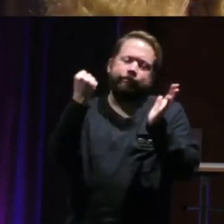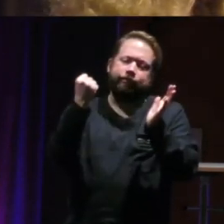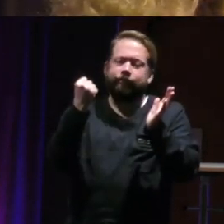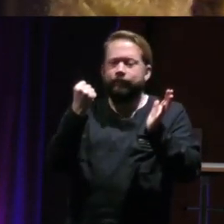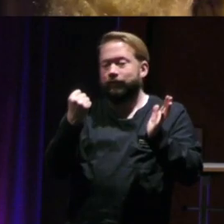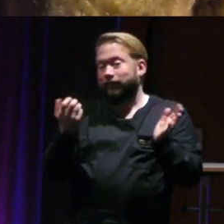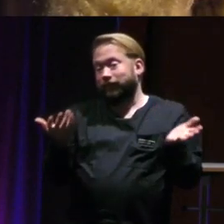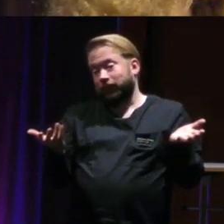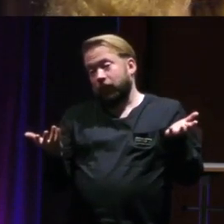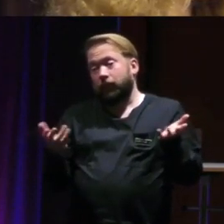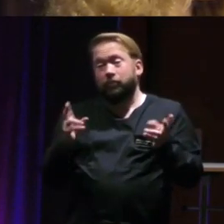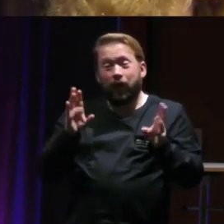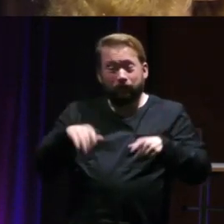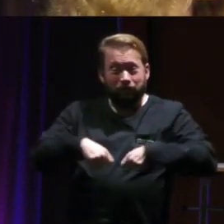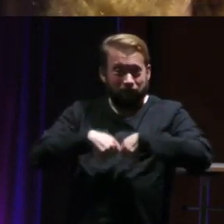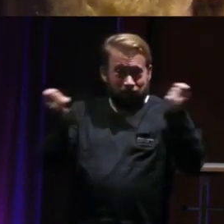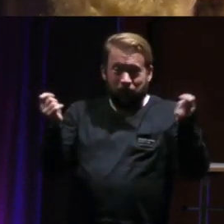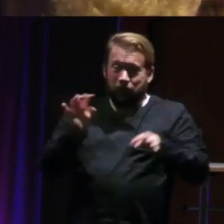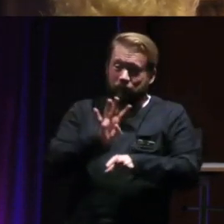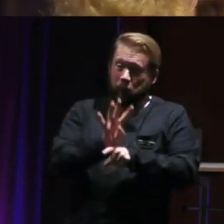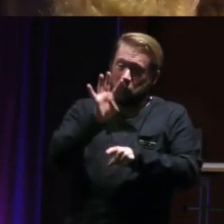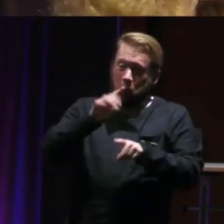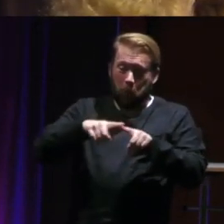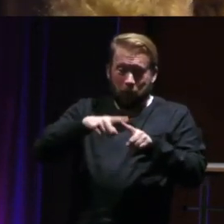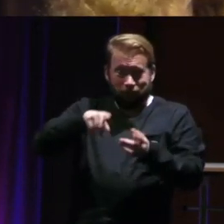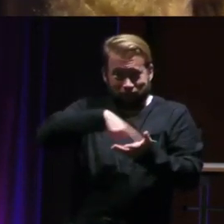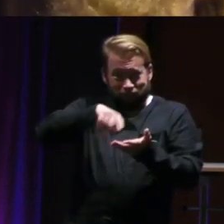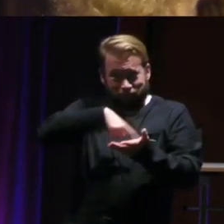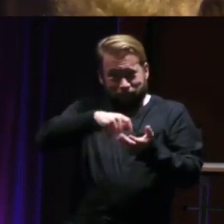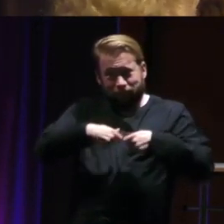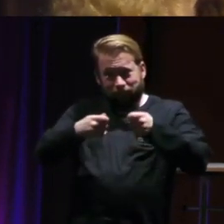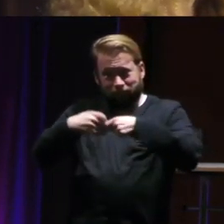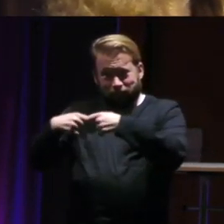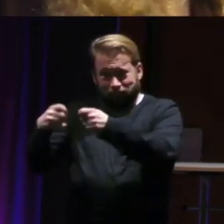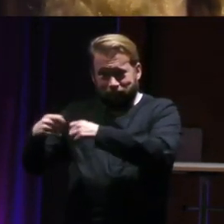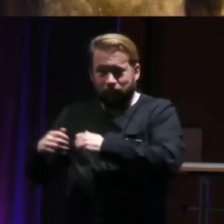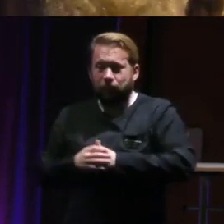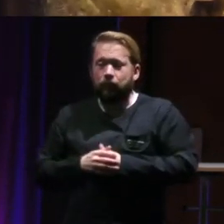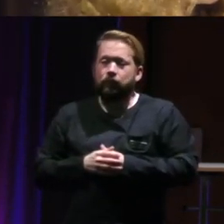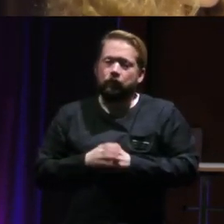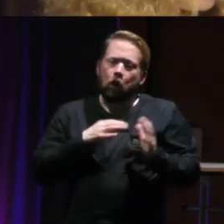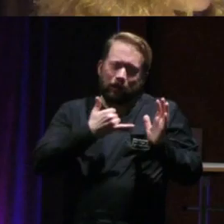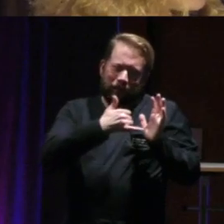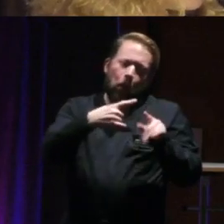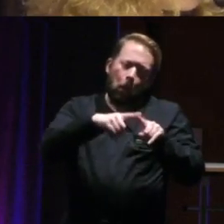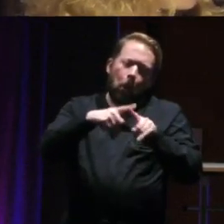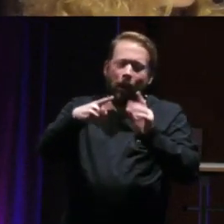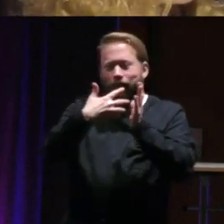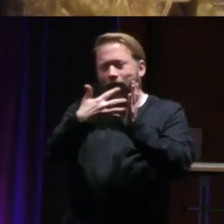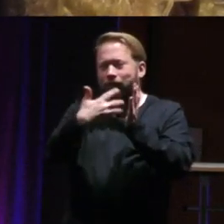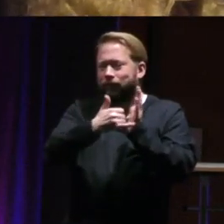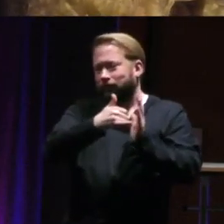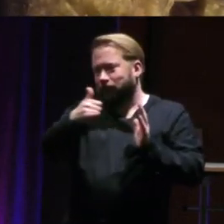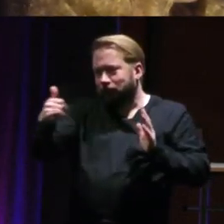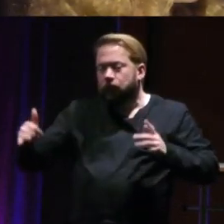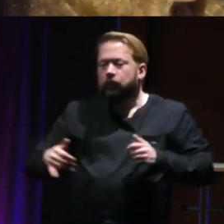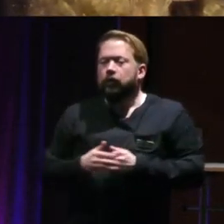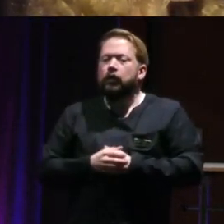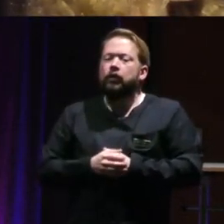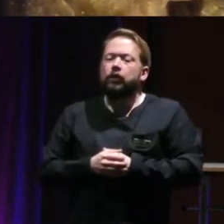albums, and there are a lot of lyrical, philosophical, and other kind of stuff. So I don't consider myself